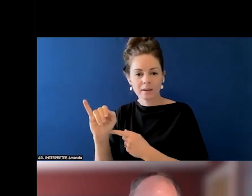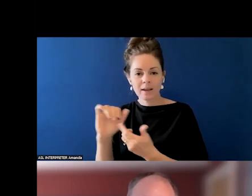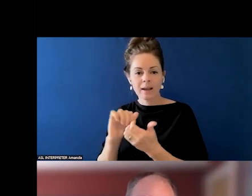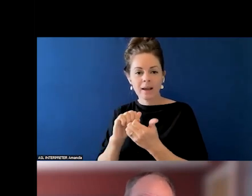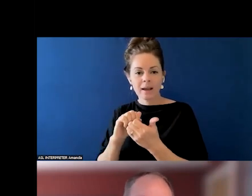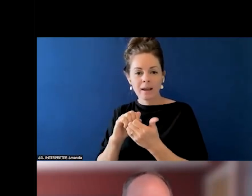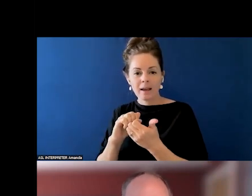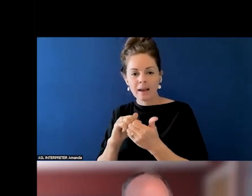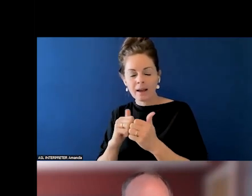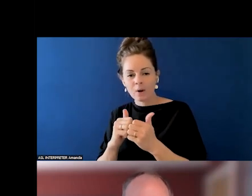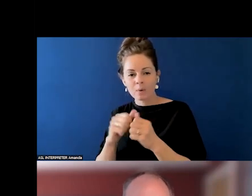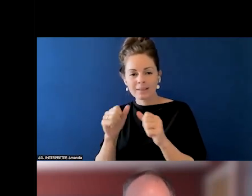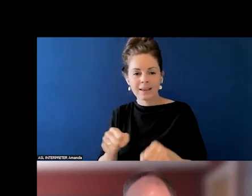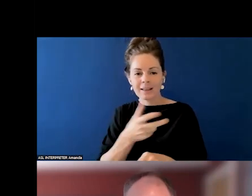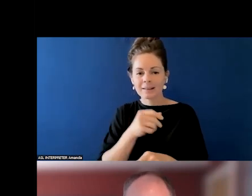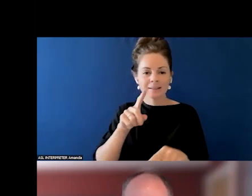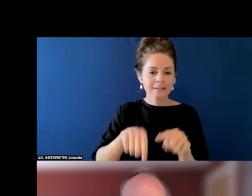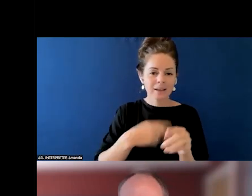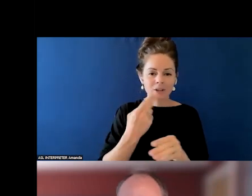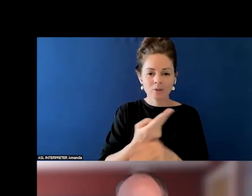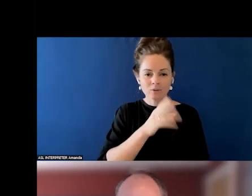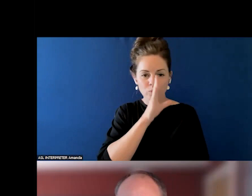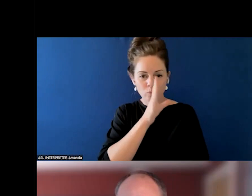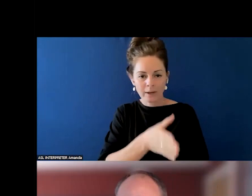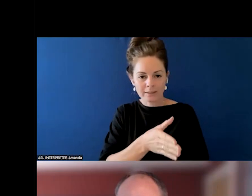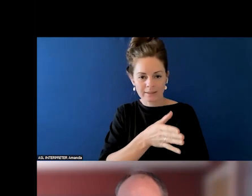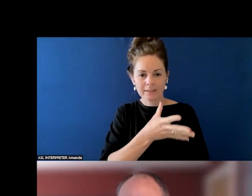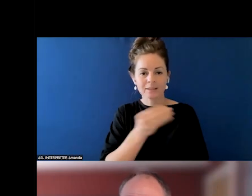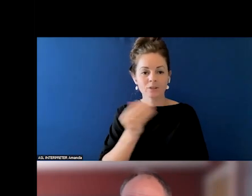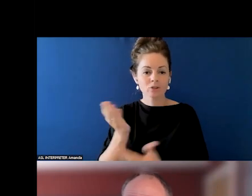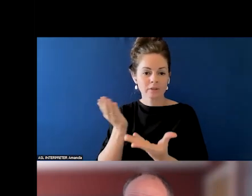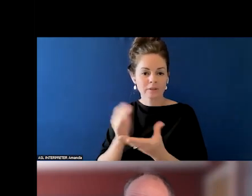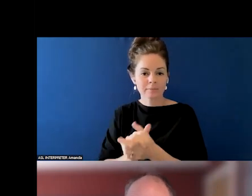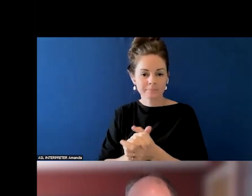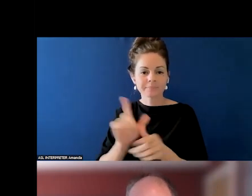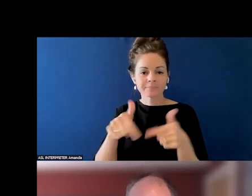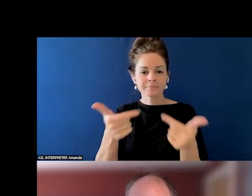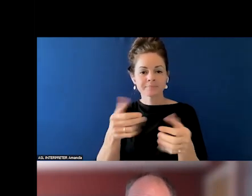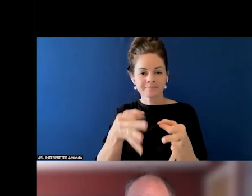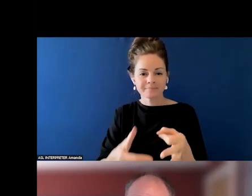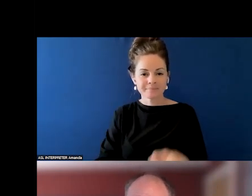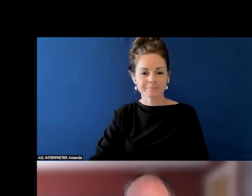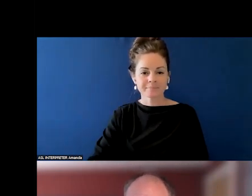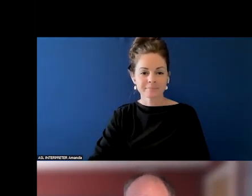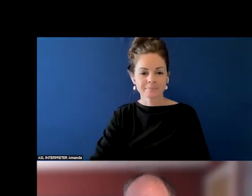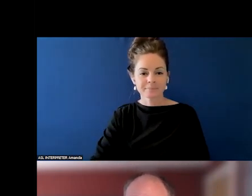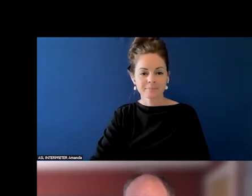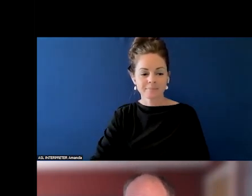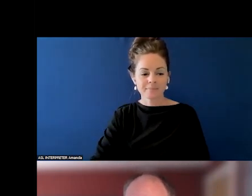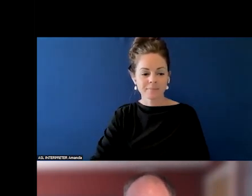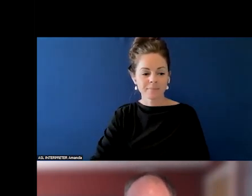AI can and cannot be used directly in services. A huge piece of